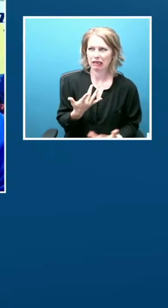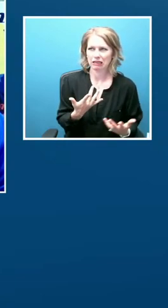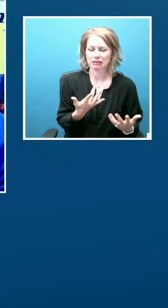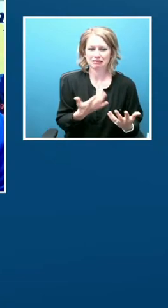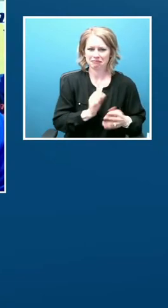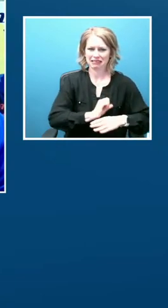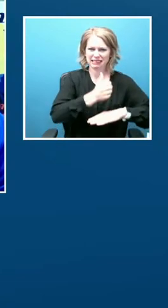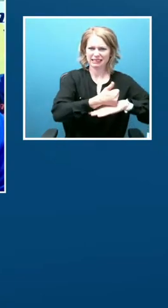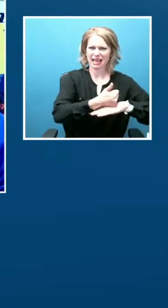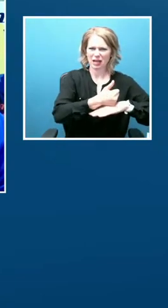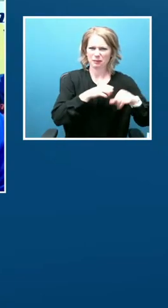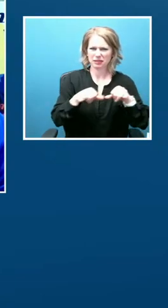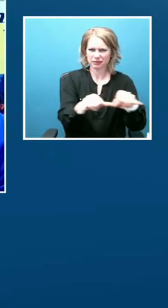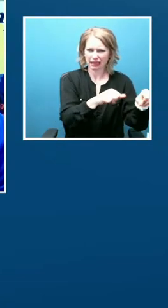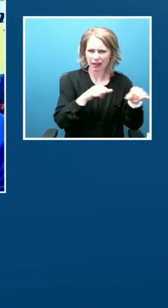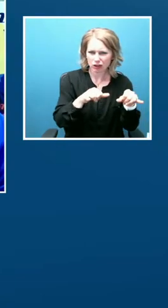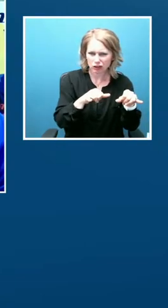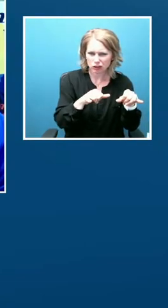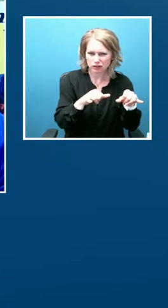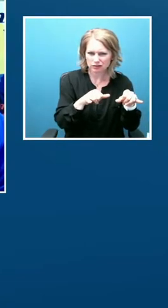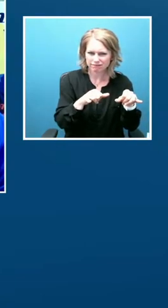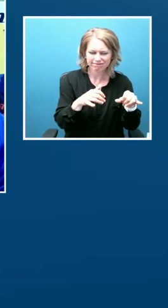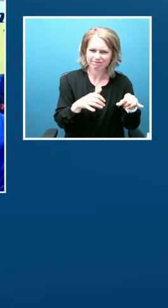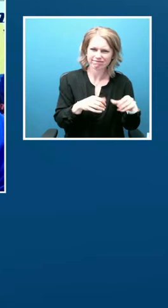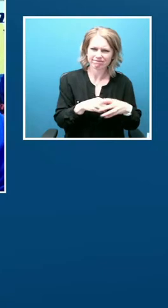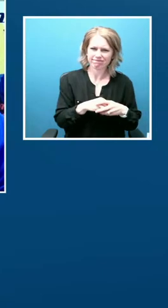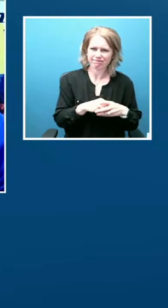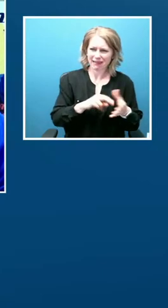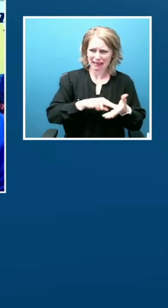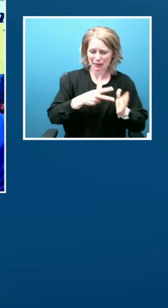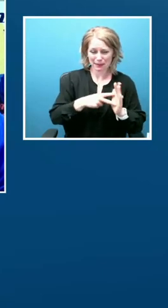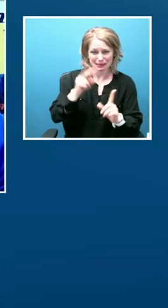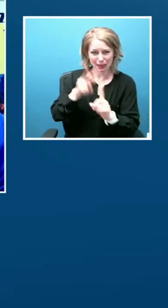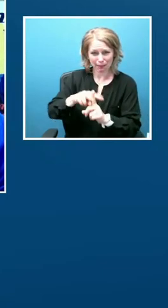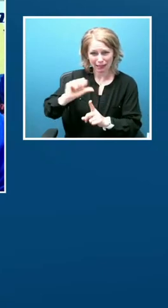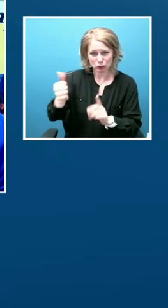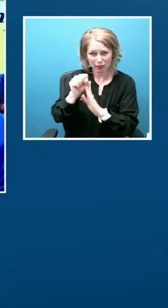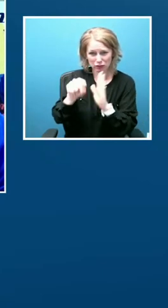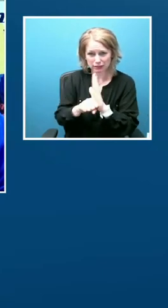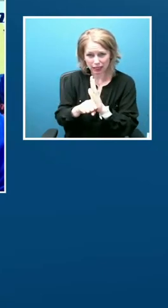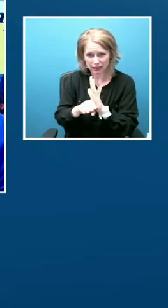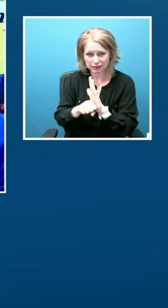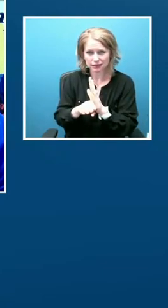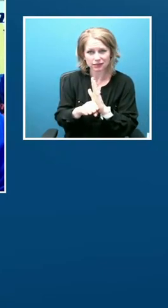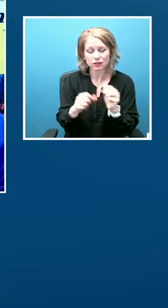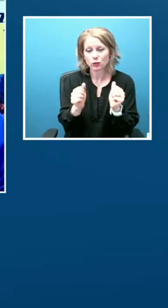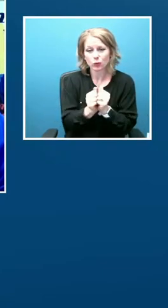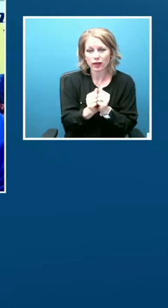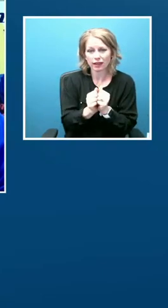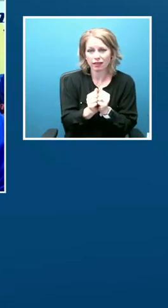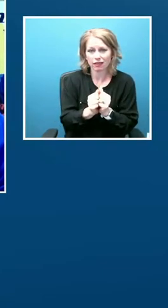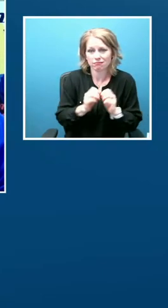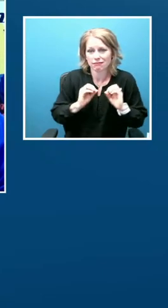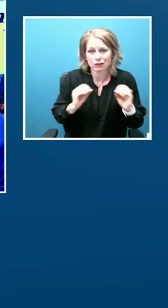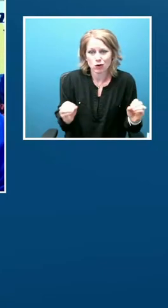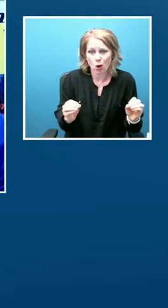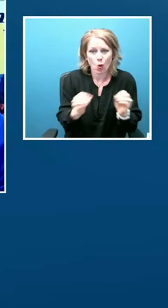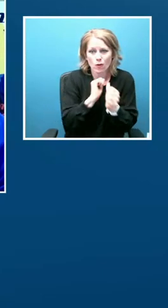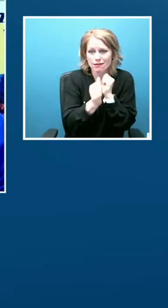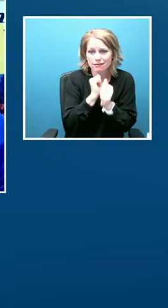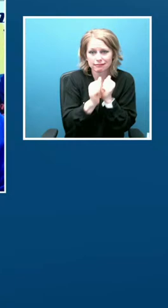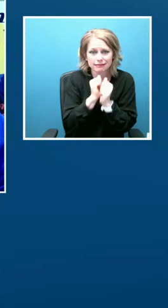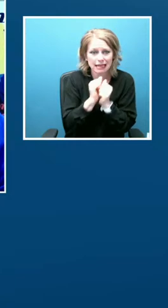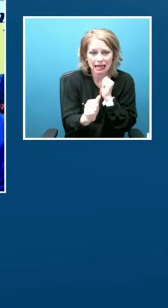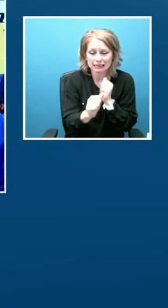action by the DNC to overturn a unanimous election, uncontested